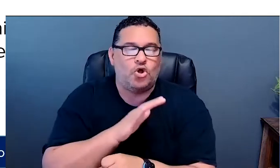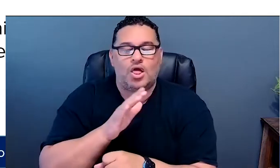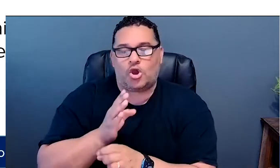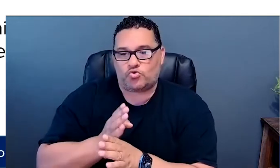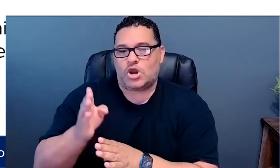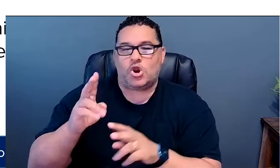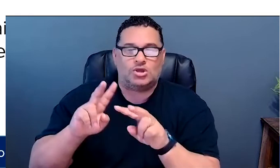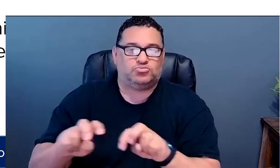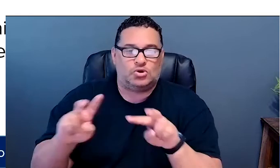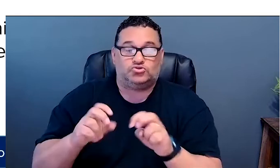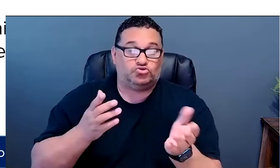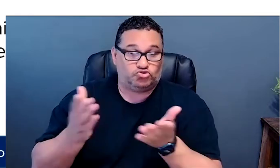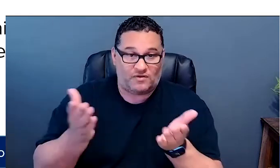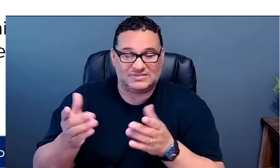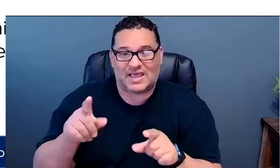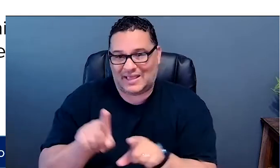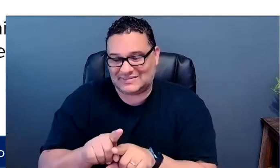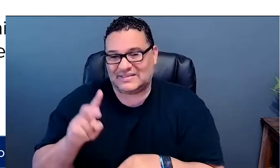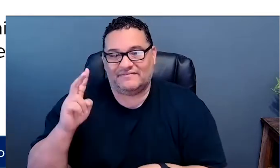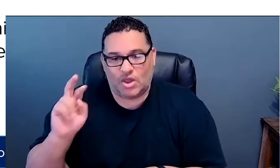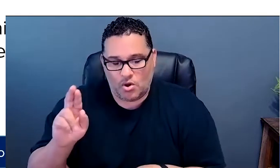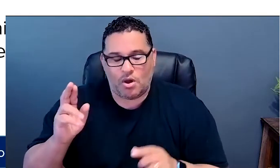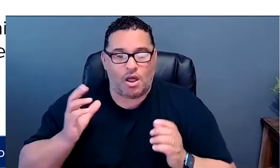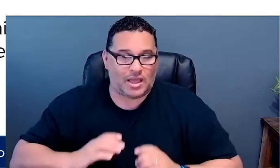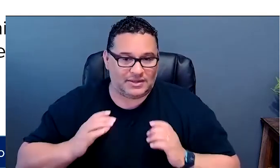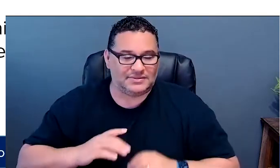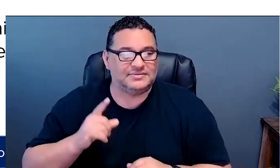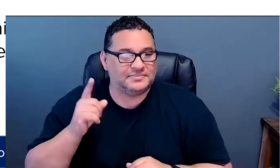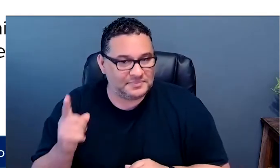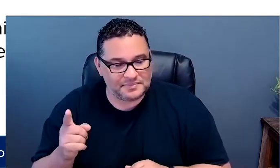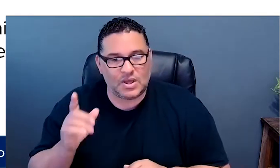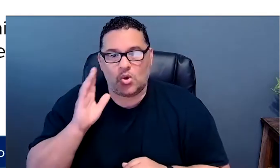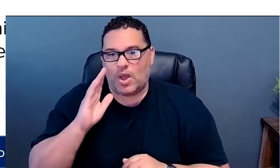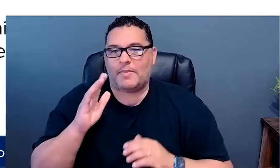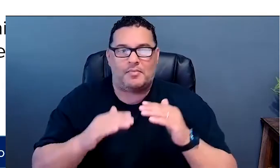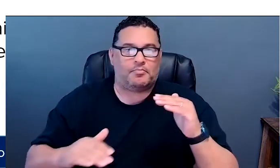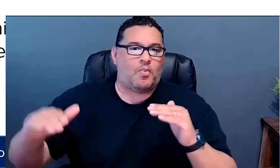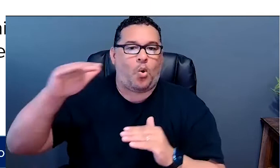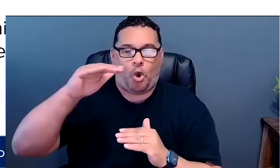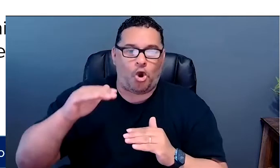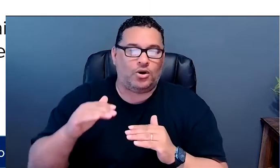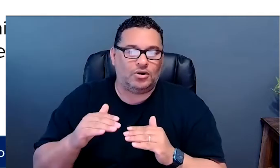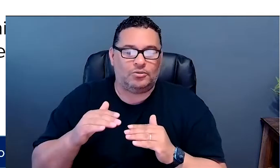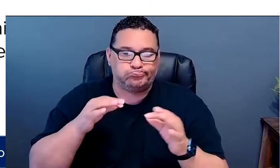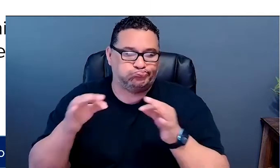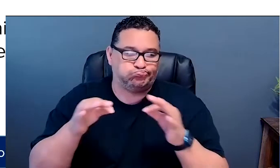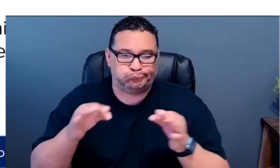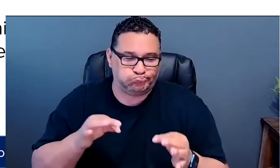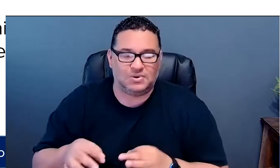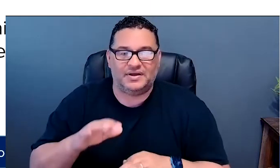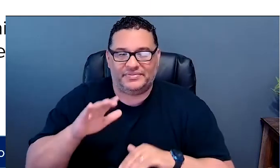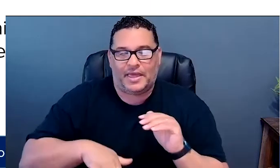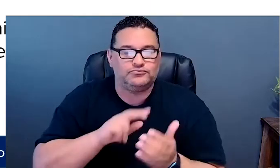exploration service as a VR client that will do way more than the 2-hour workshop you